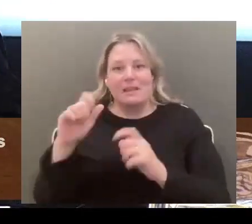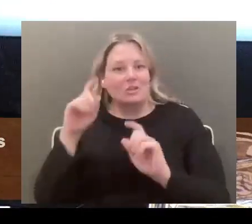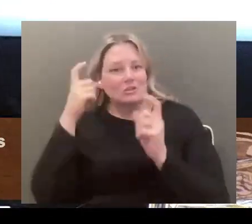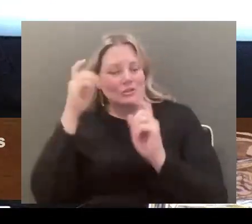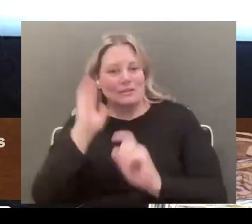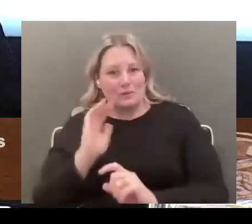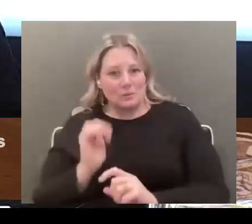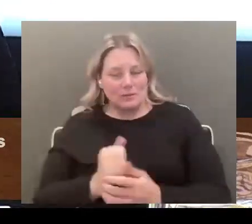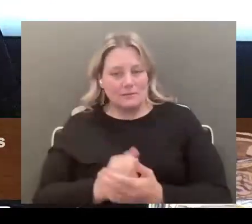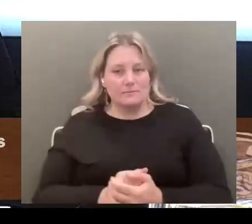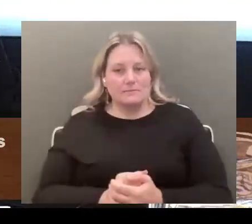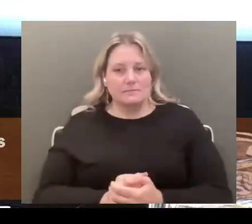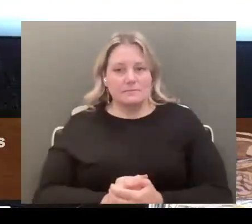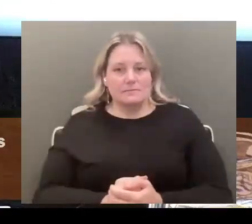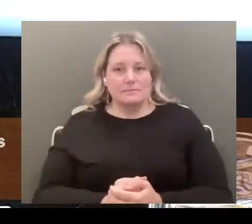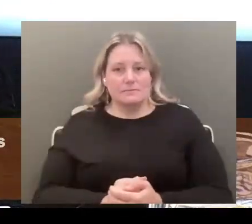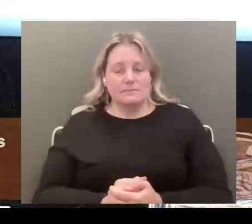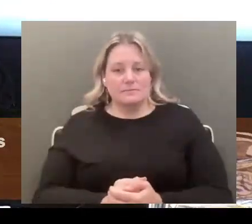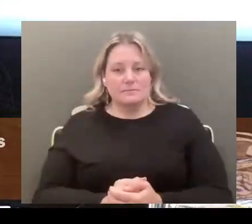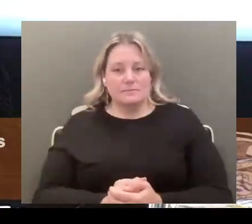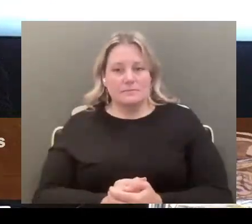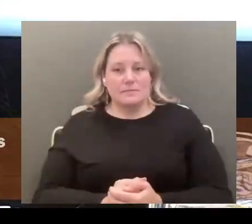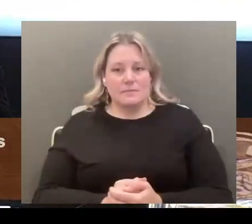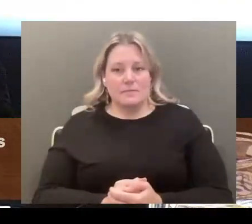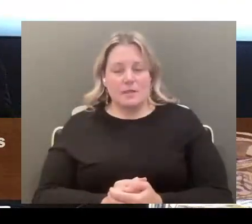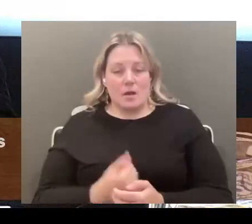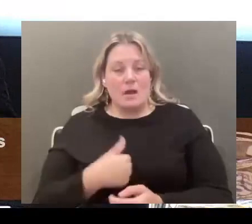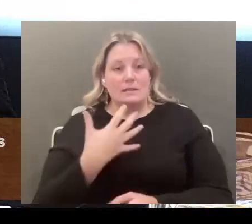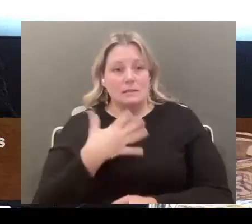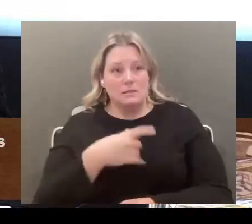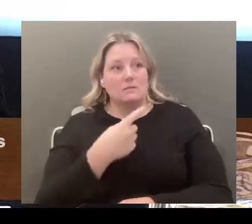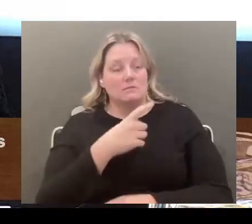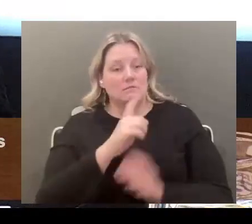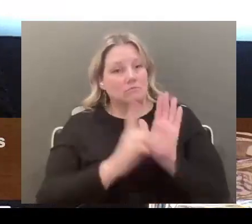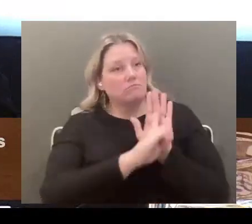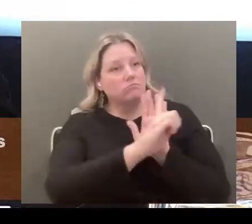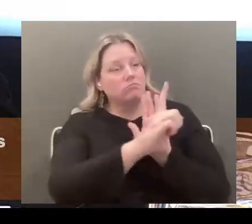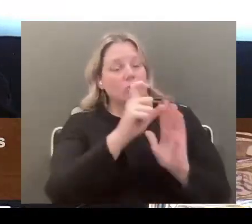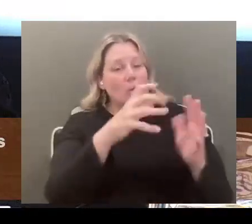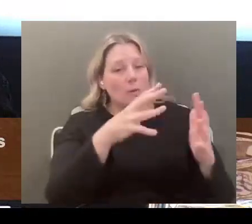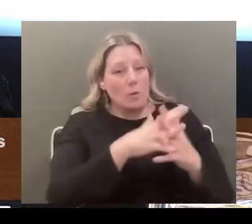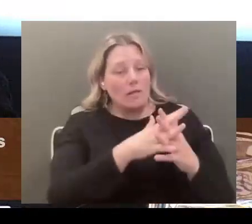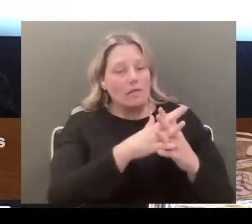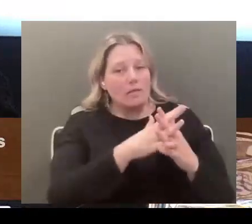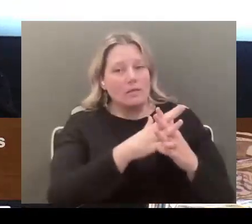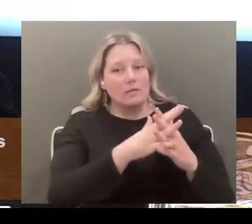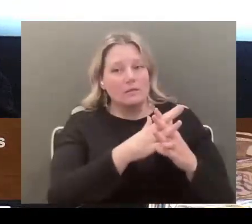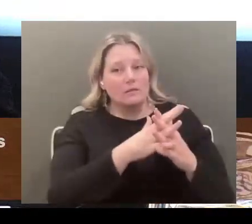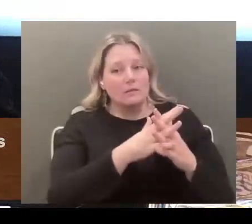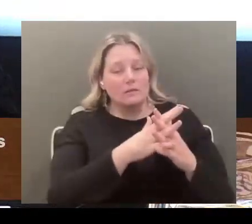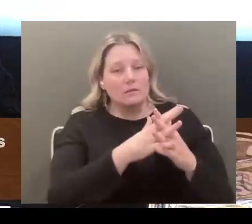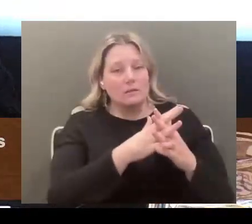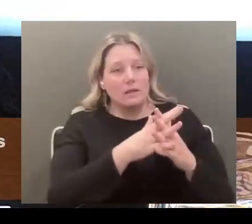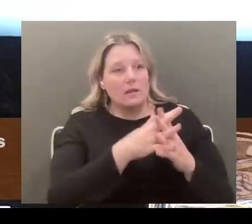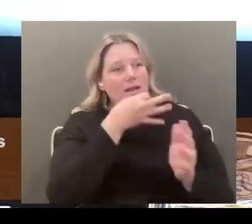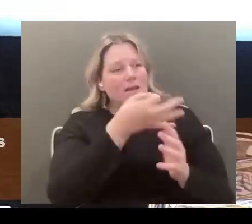So I personally made representations to the Commonwealth seeking for a better